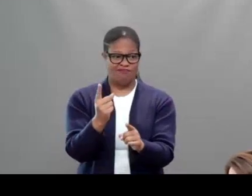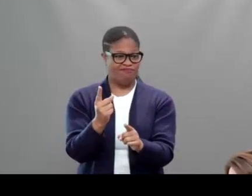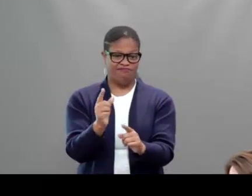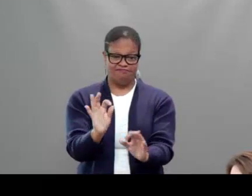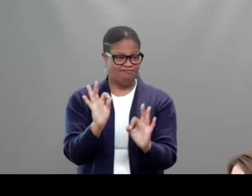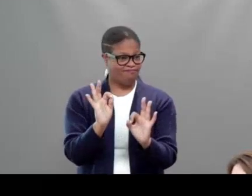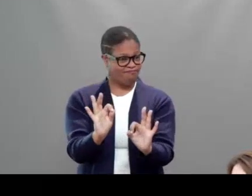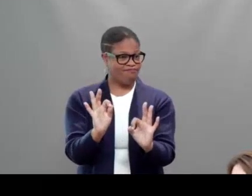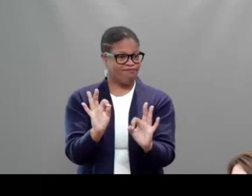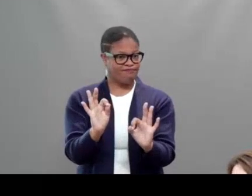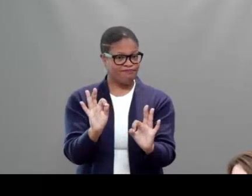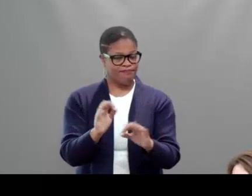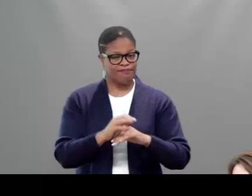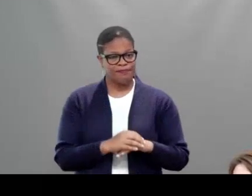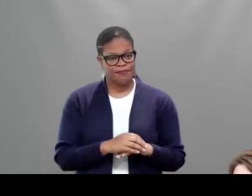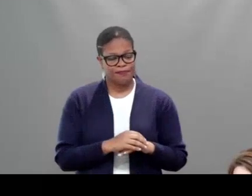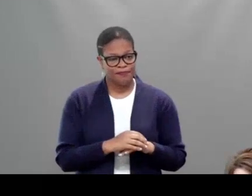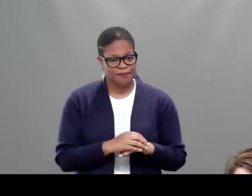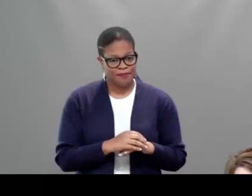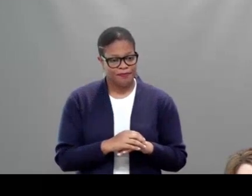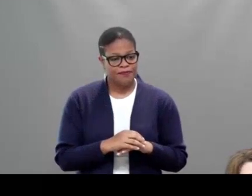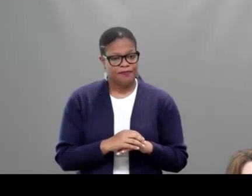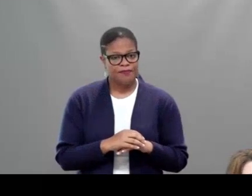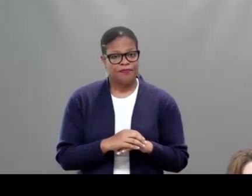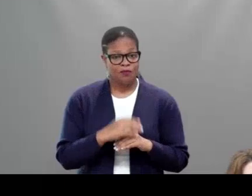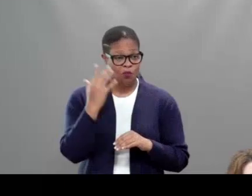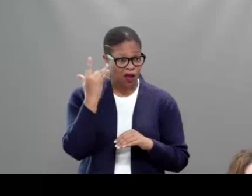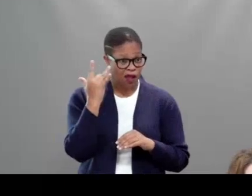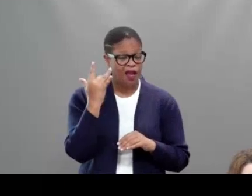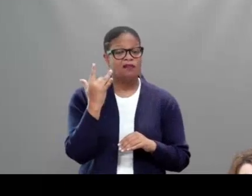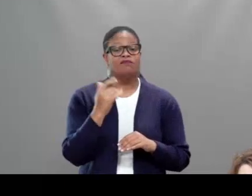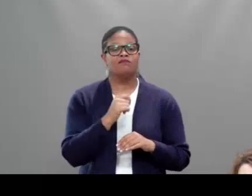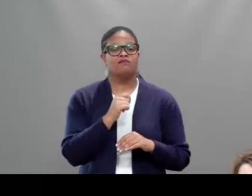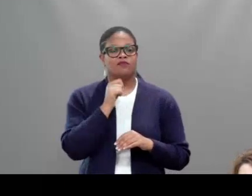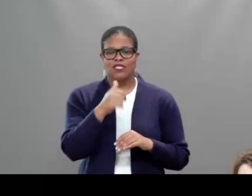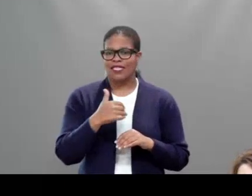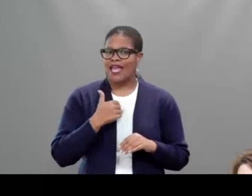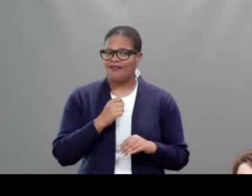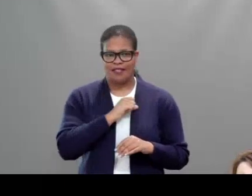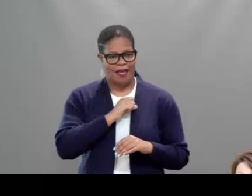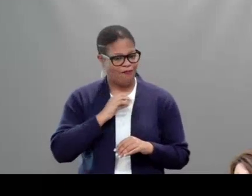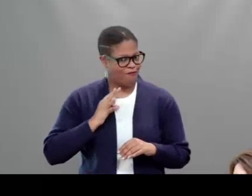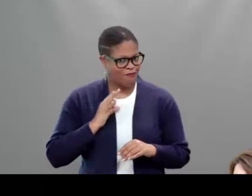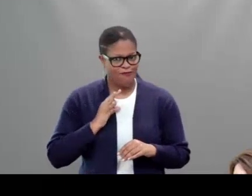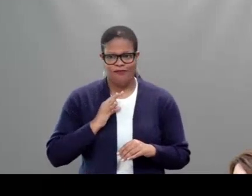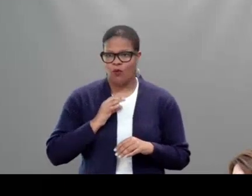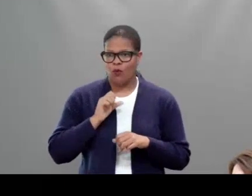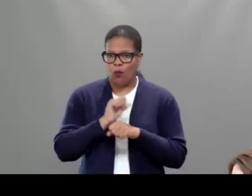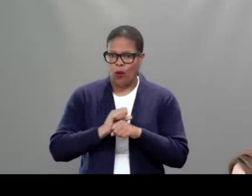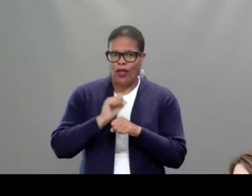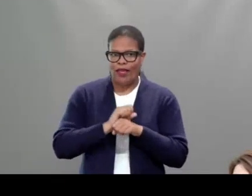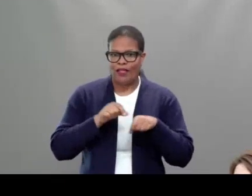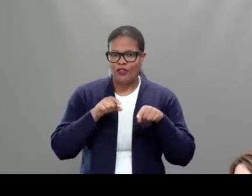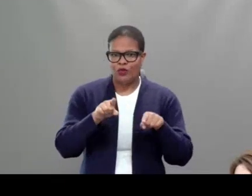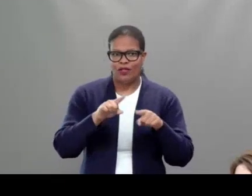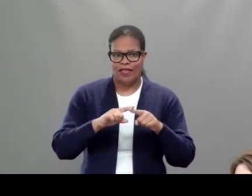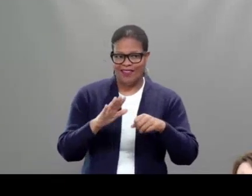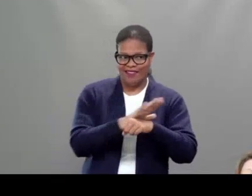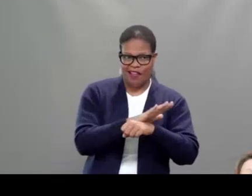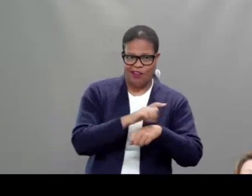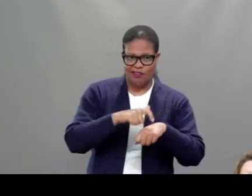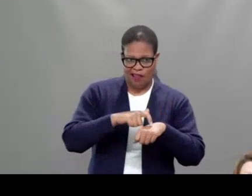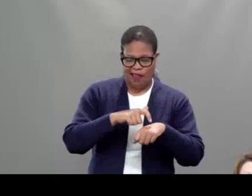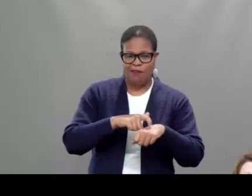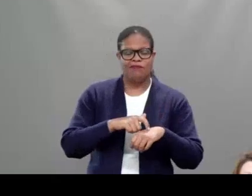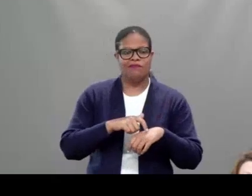have been, because for one, we did not have staff working during that entire